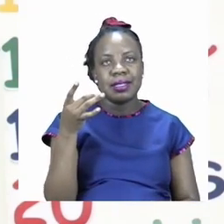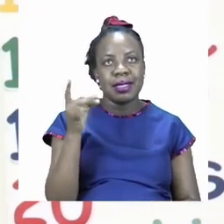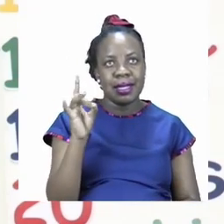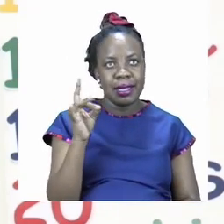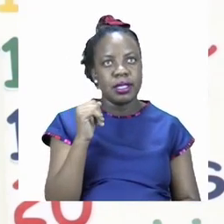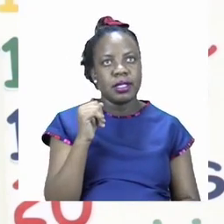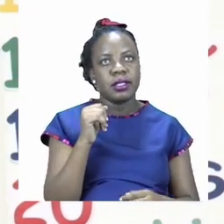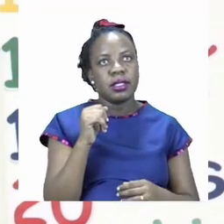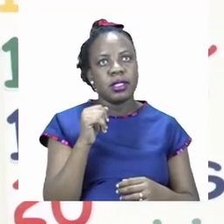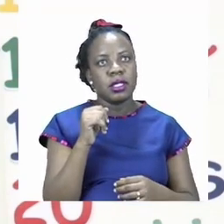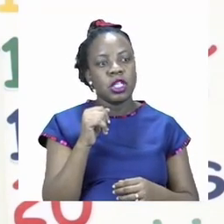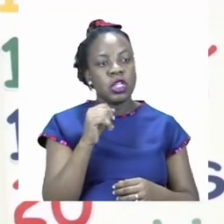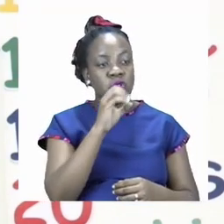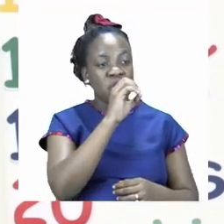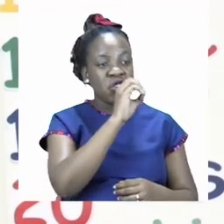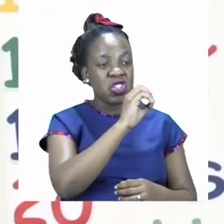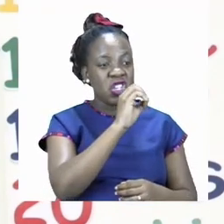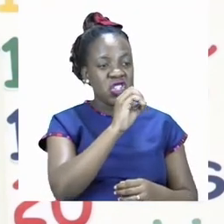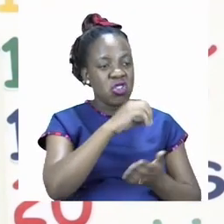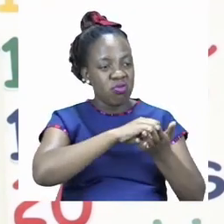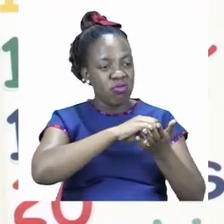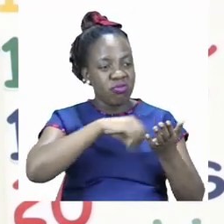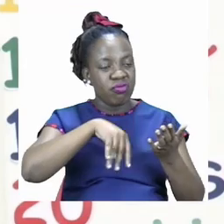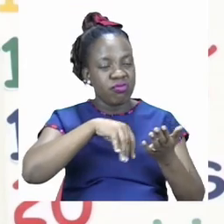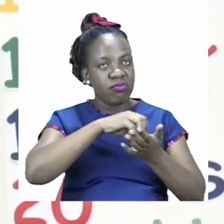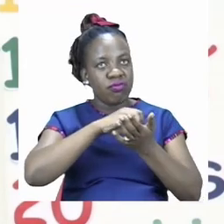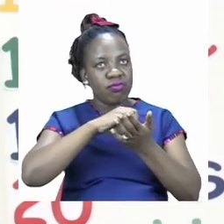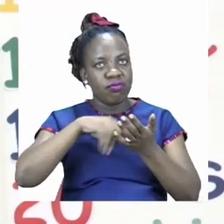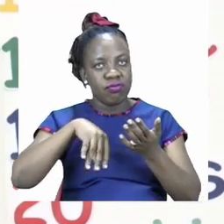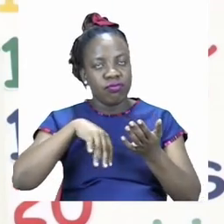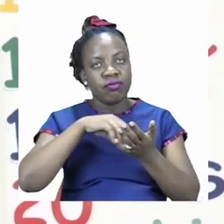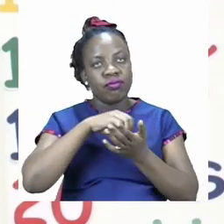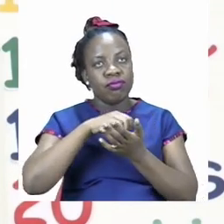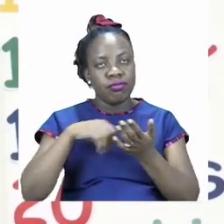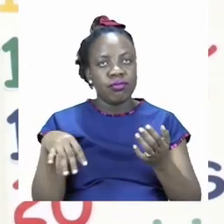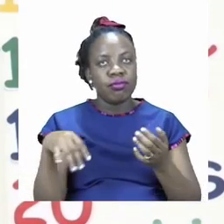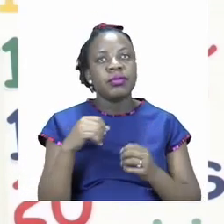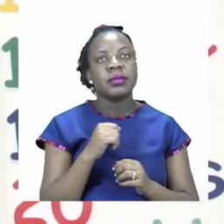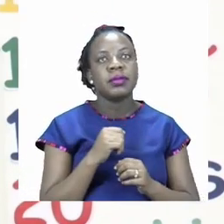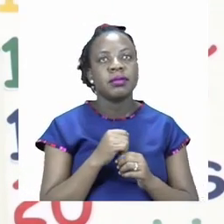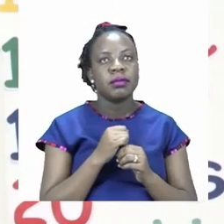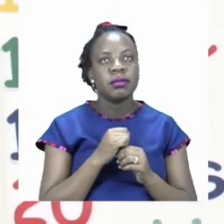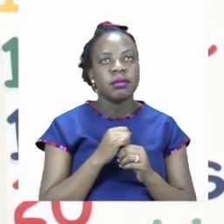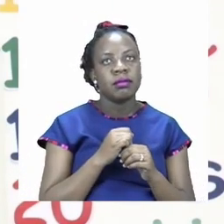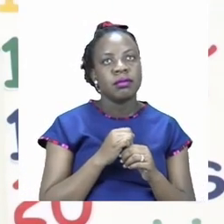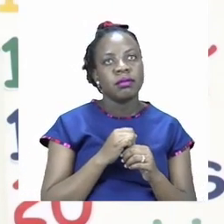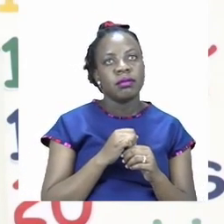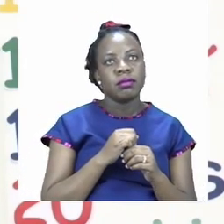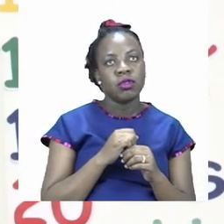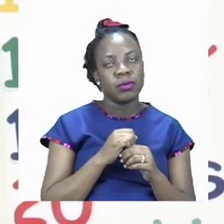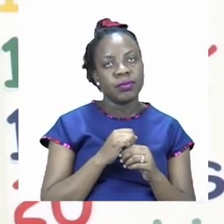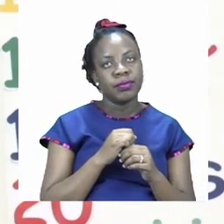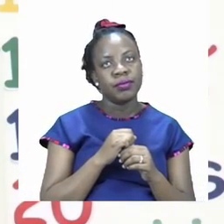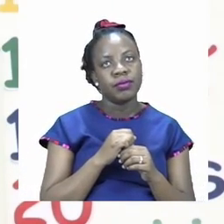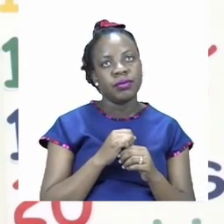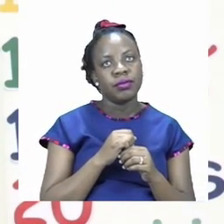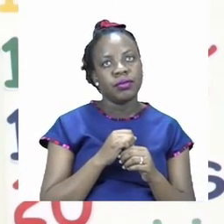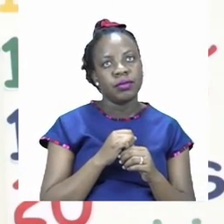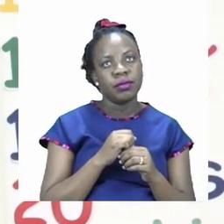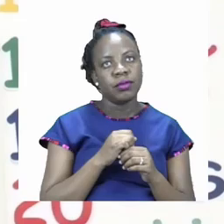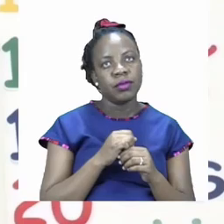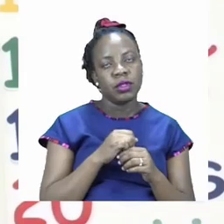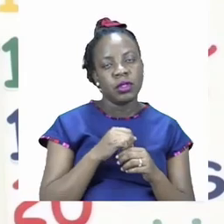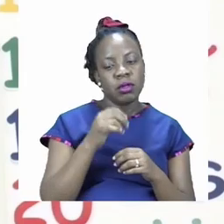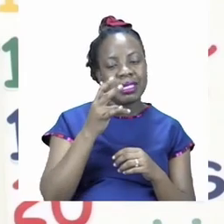2, 3. Then write the number again, this time without the zeros. So we have our